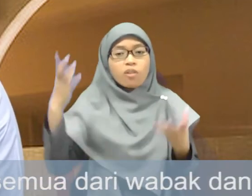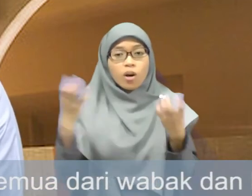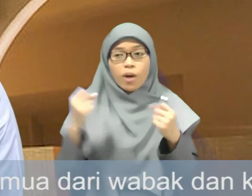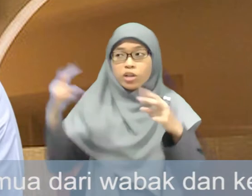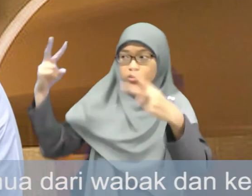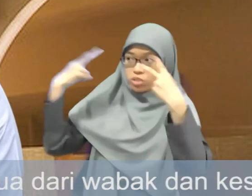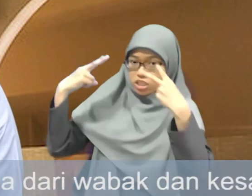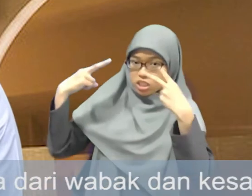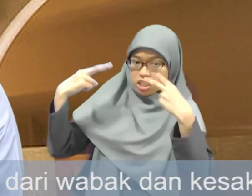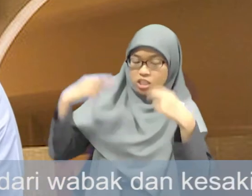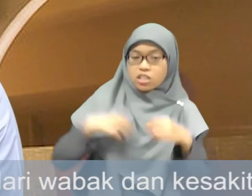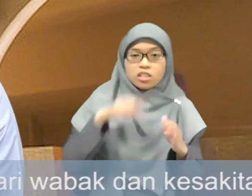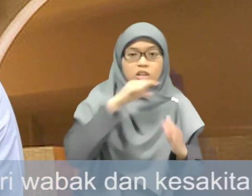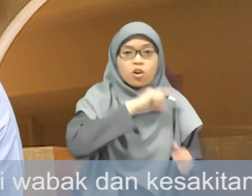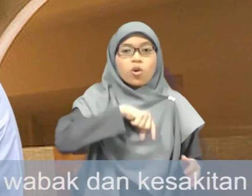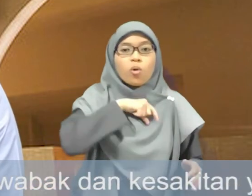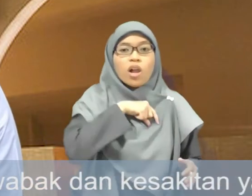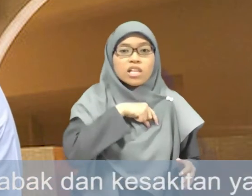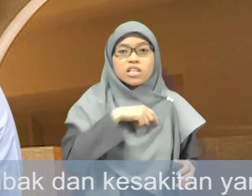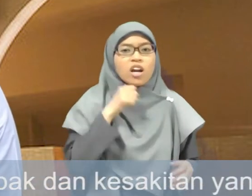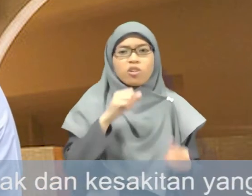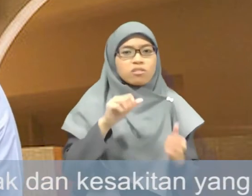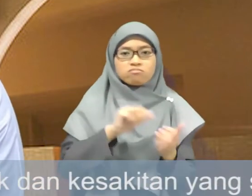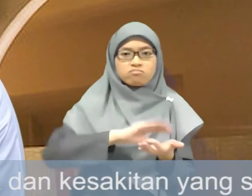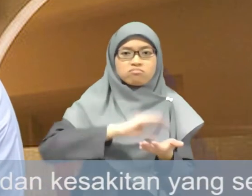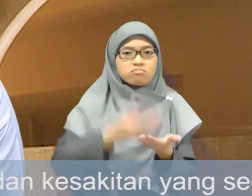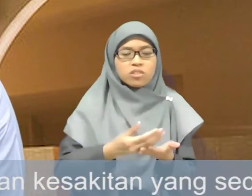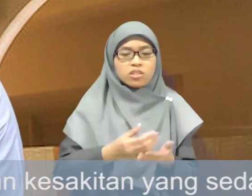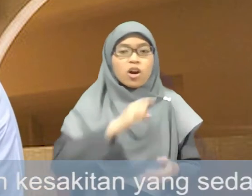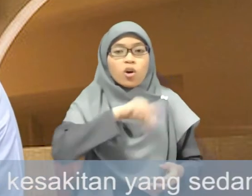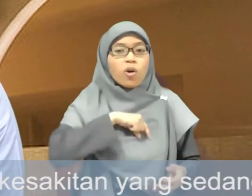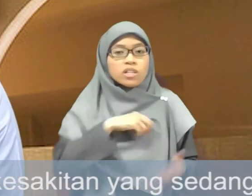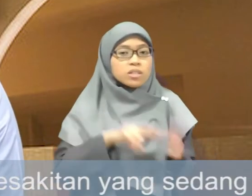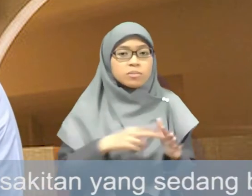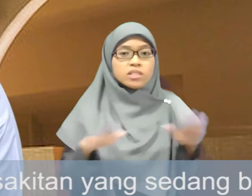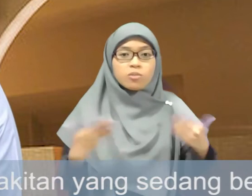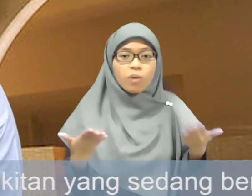Allah wants to see the quality, not the quantity of our charity. The quality here